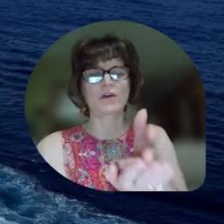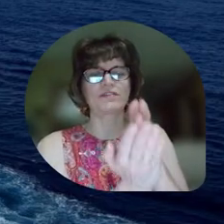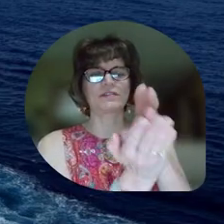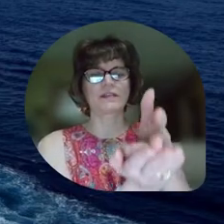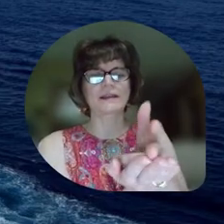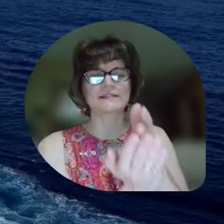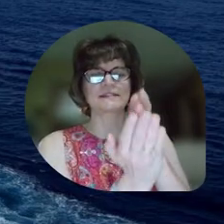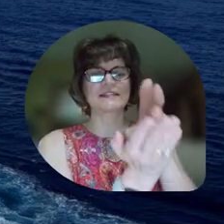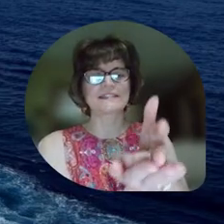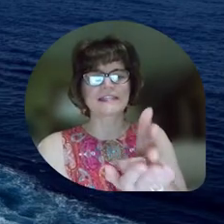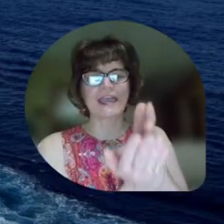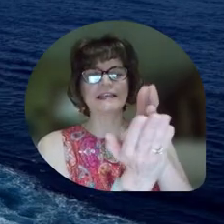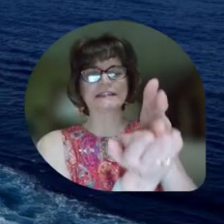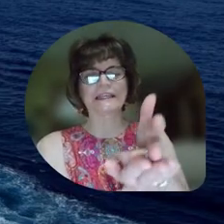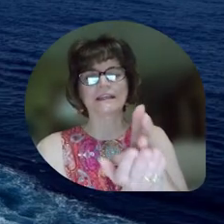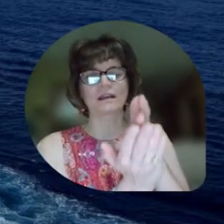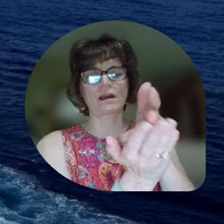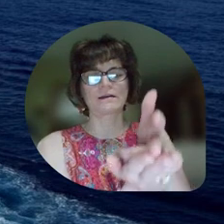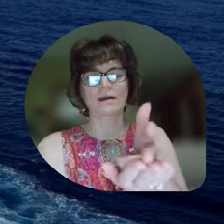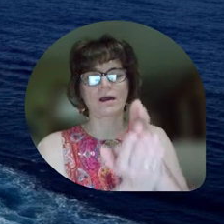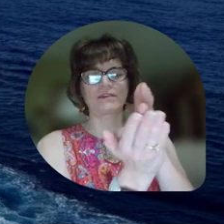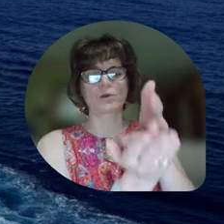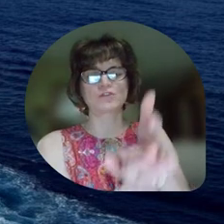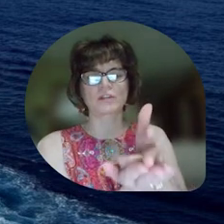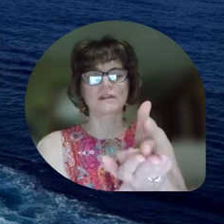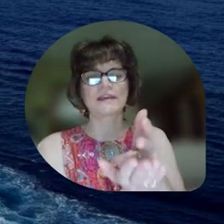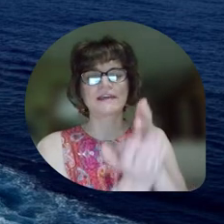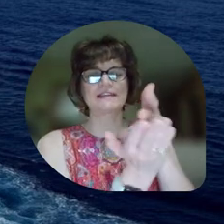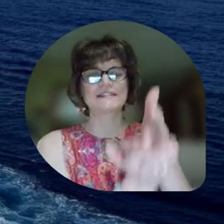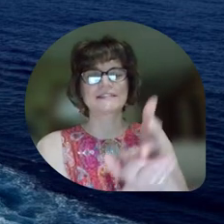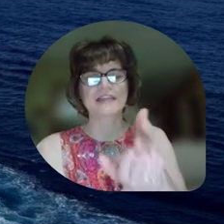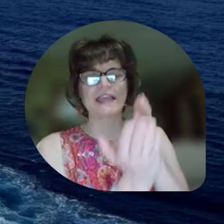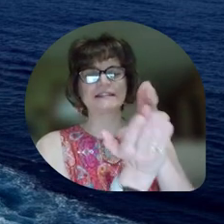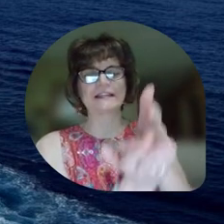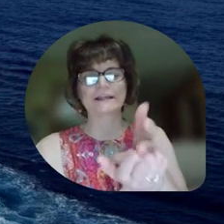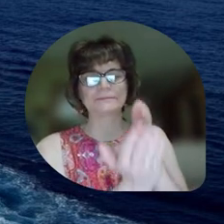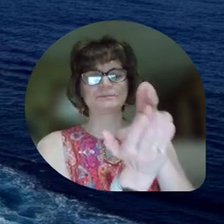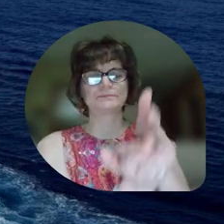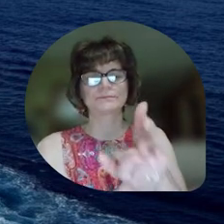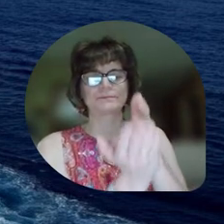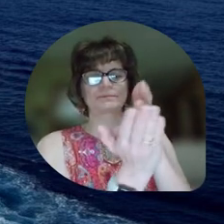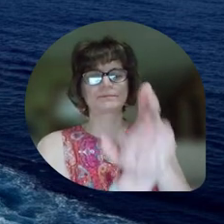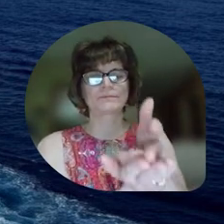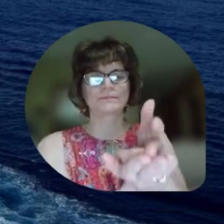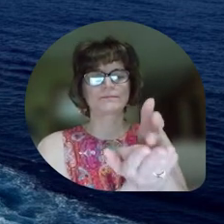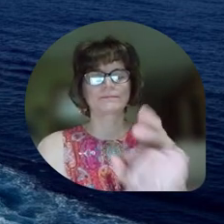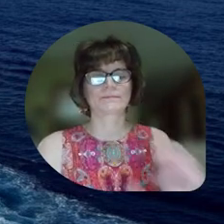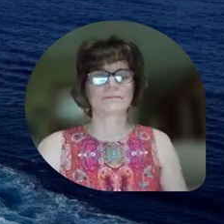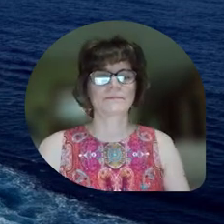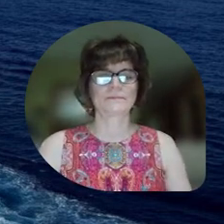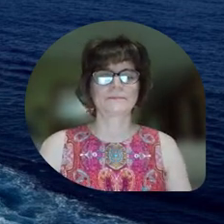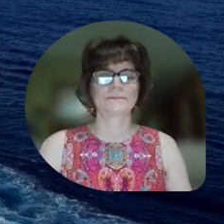and forth like it's sailing on the ocean. Sailing.